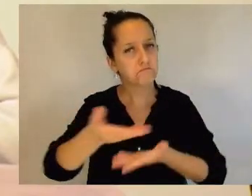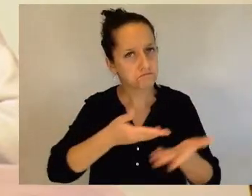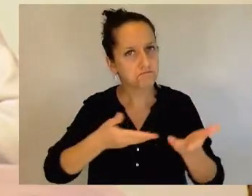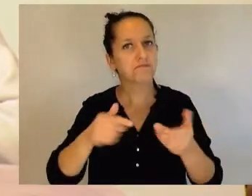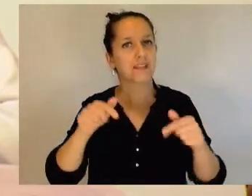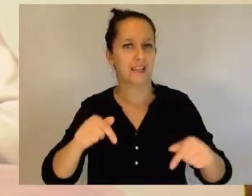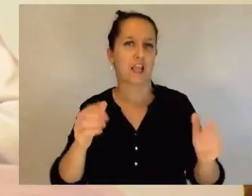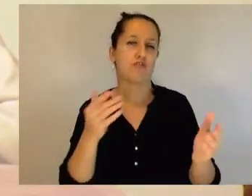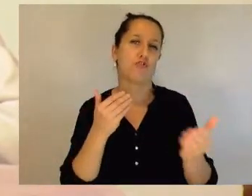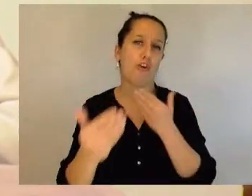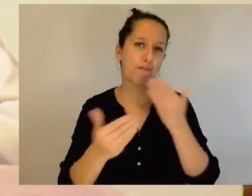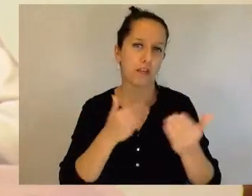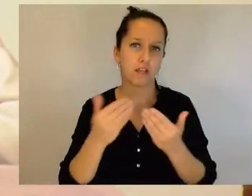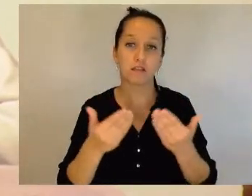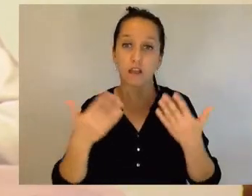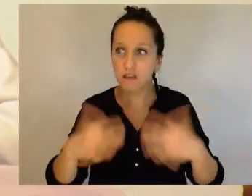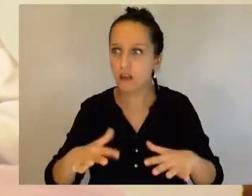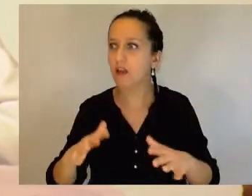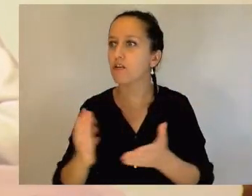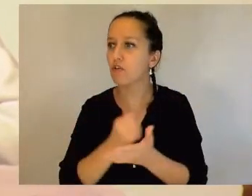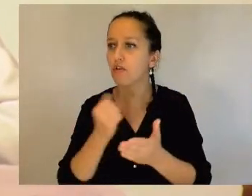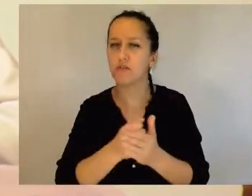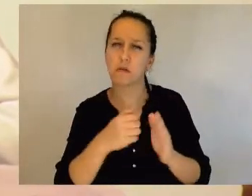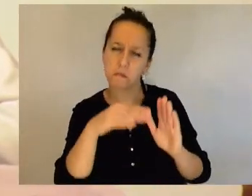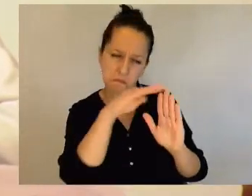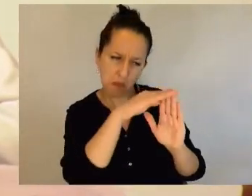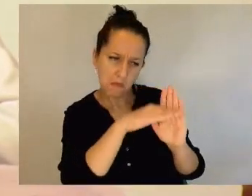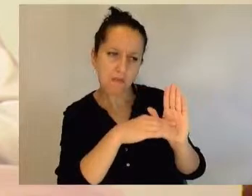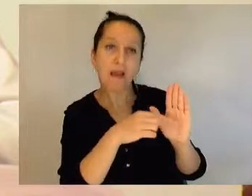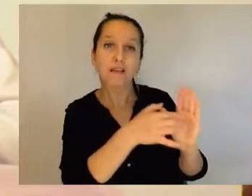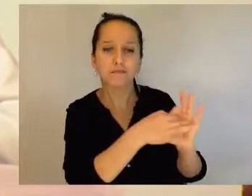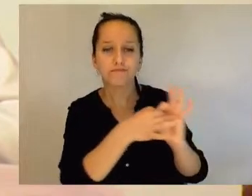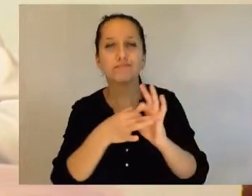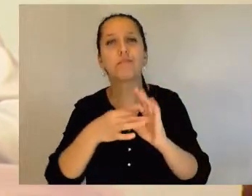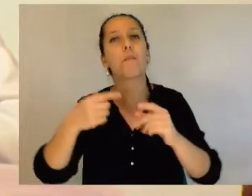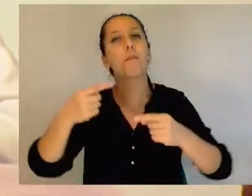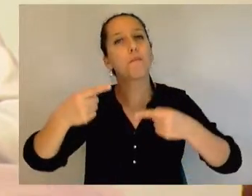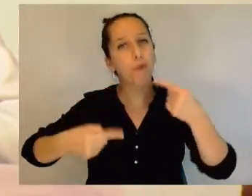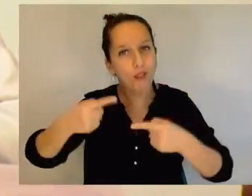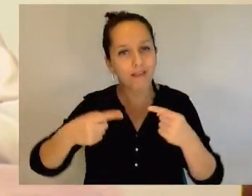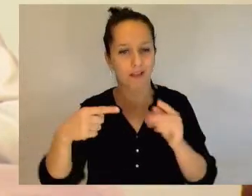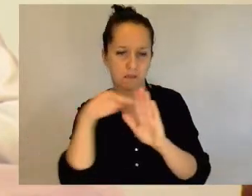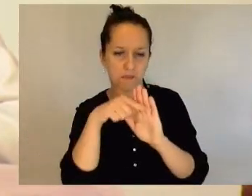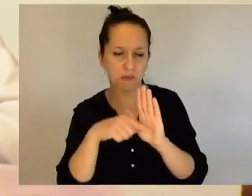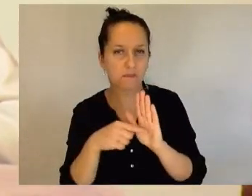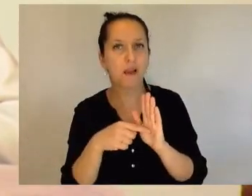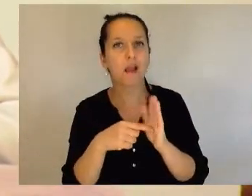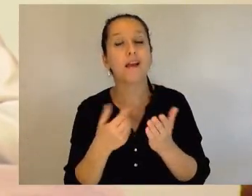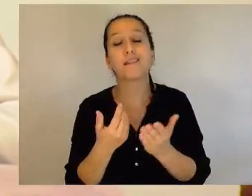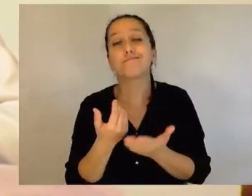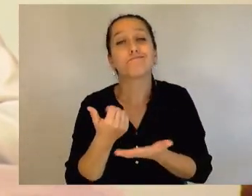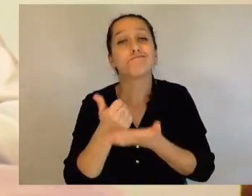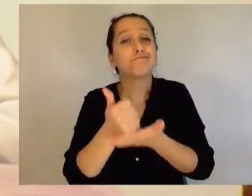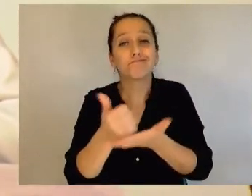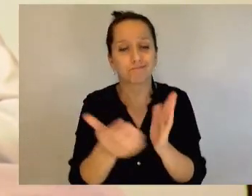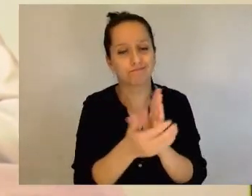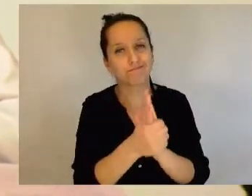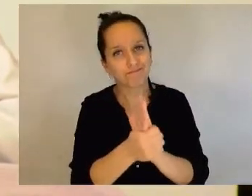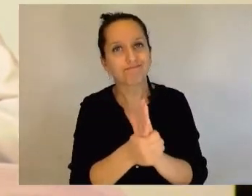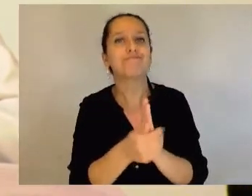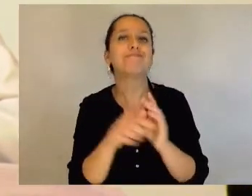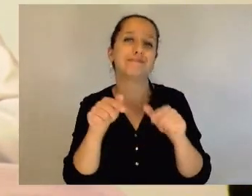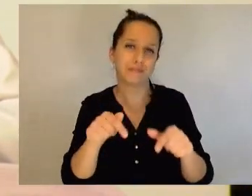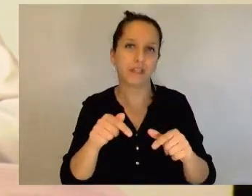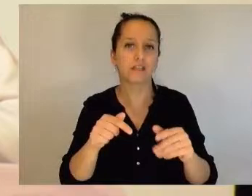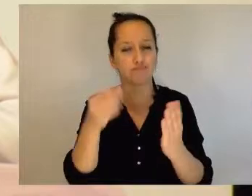conference, we were able to come up with guidelines for policies and strategies to guide the use and implementation